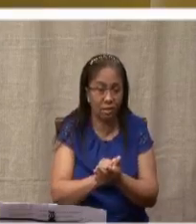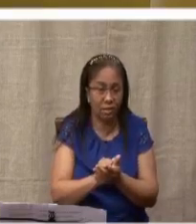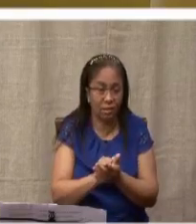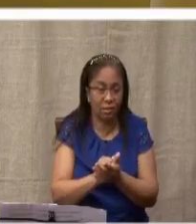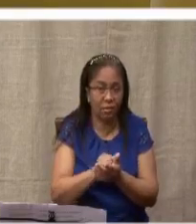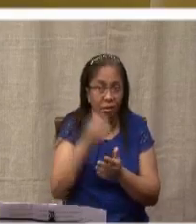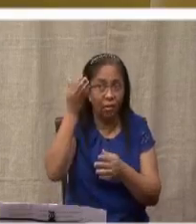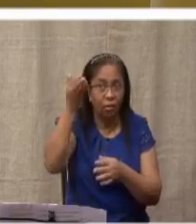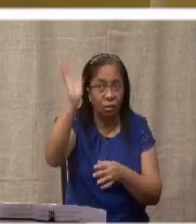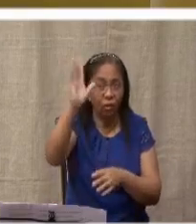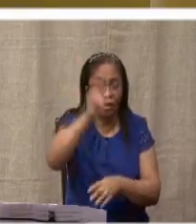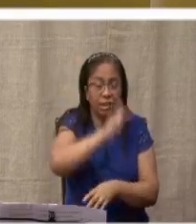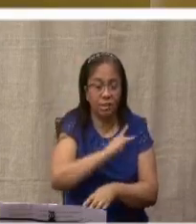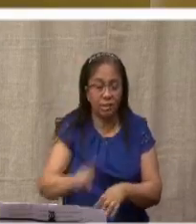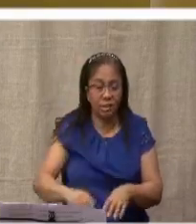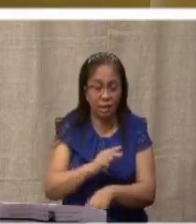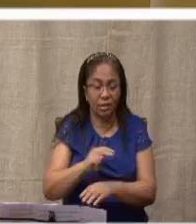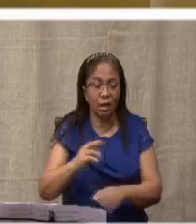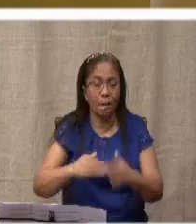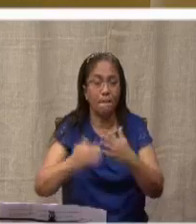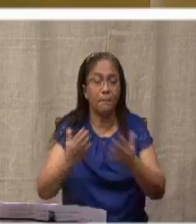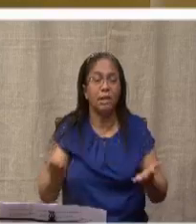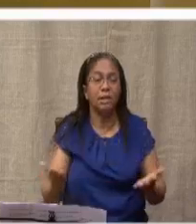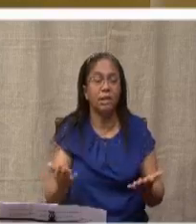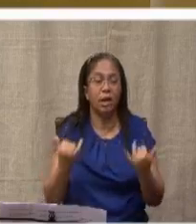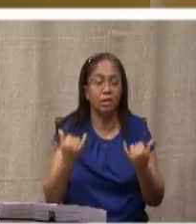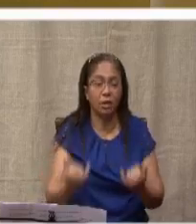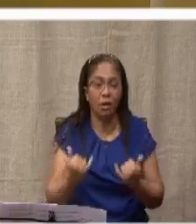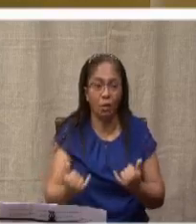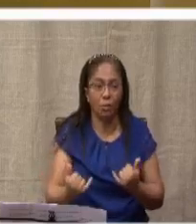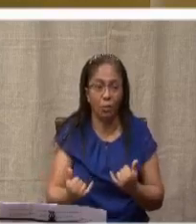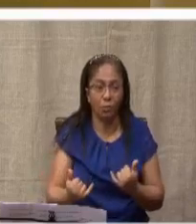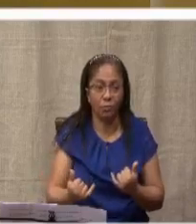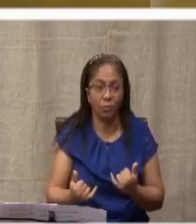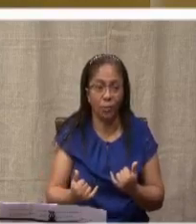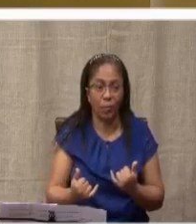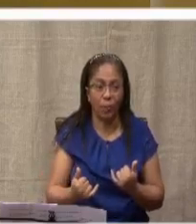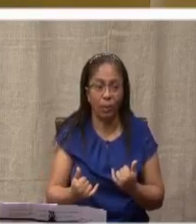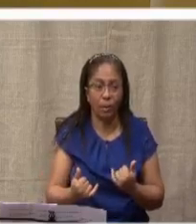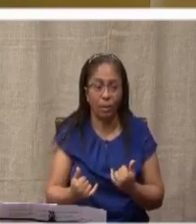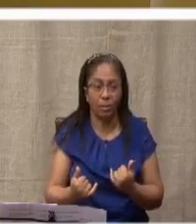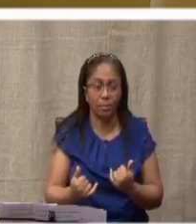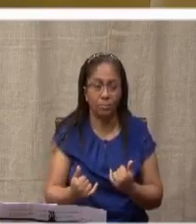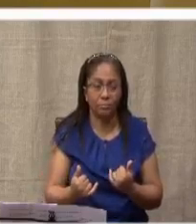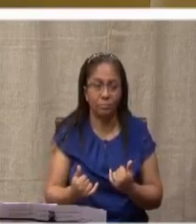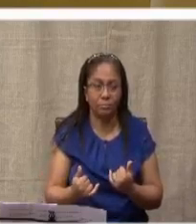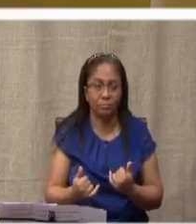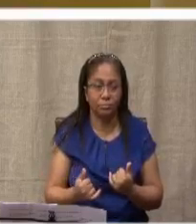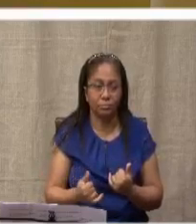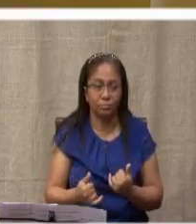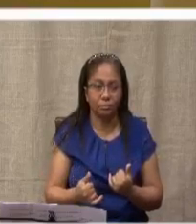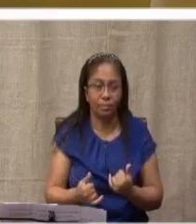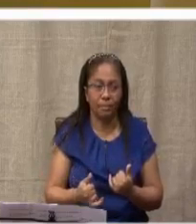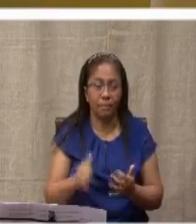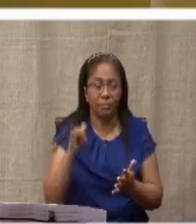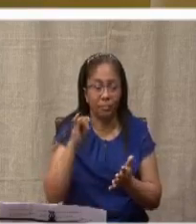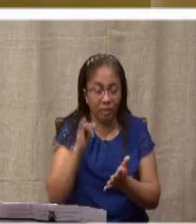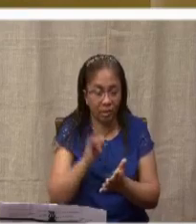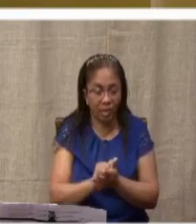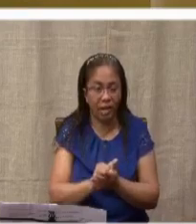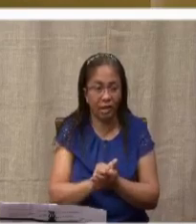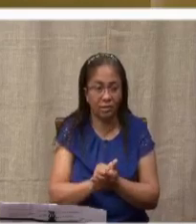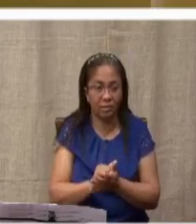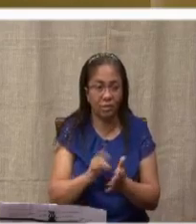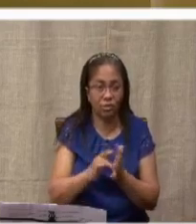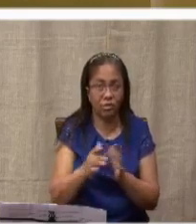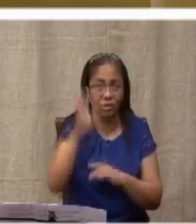that the kingdom will be built in our time because that's jesus is that is jesus's witness you know